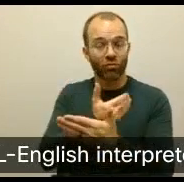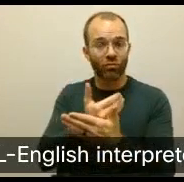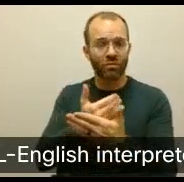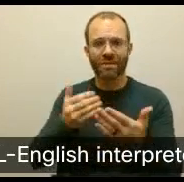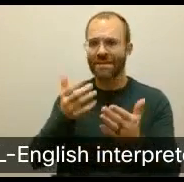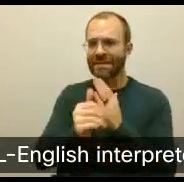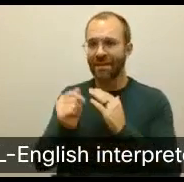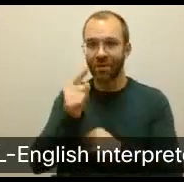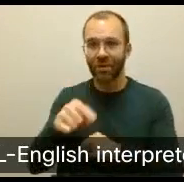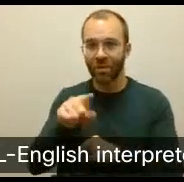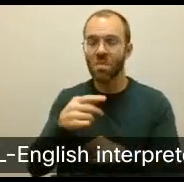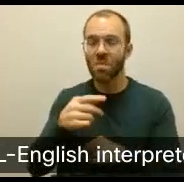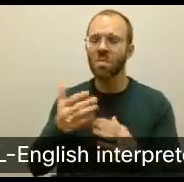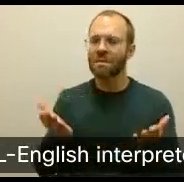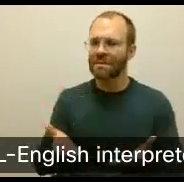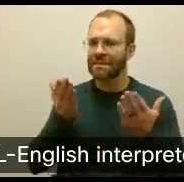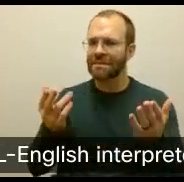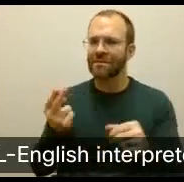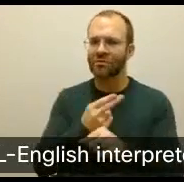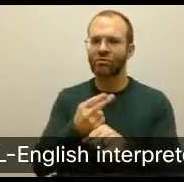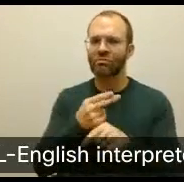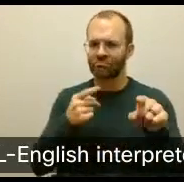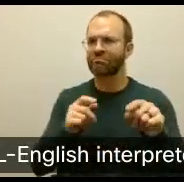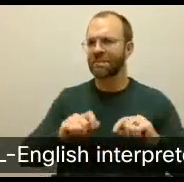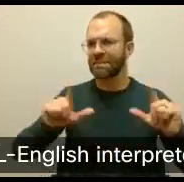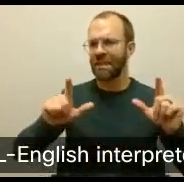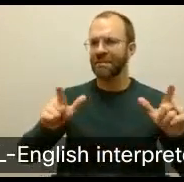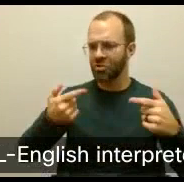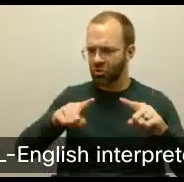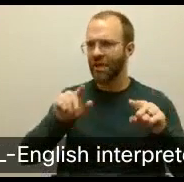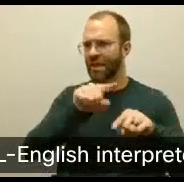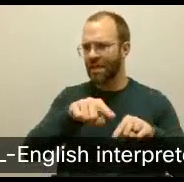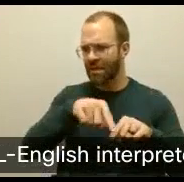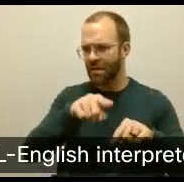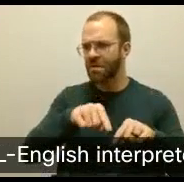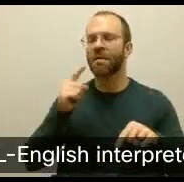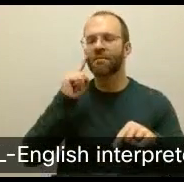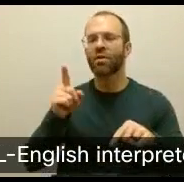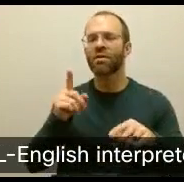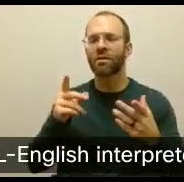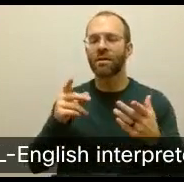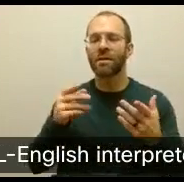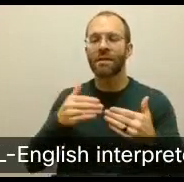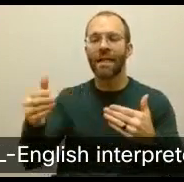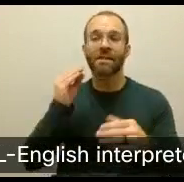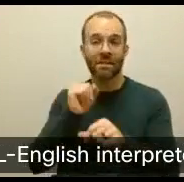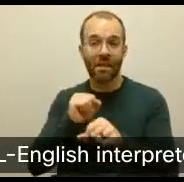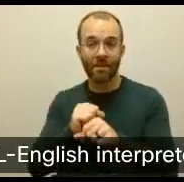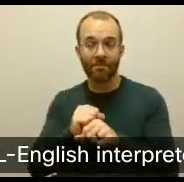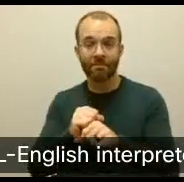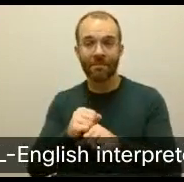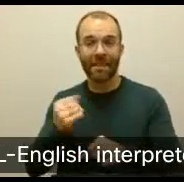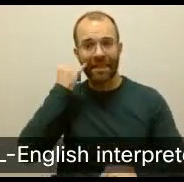I would definitely recommend using those 5 steps as you are paraphrasing information for your different assignments. If you feel